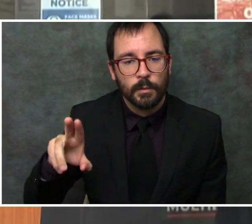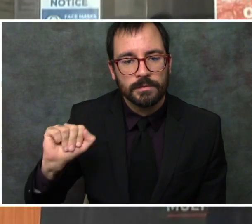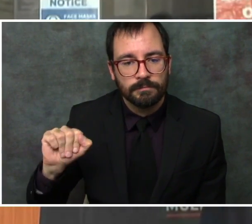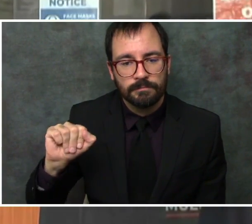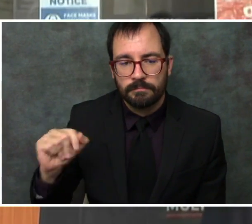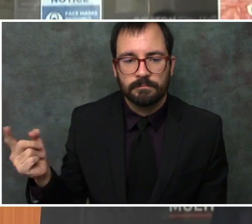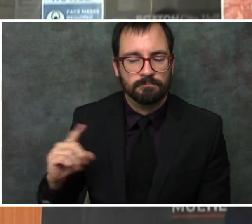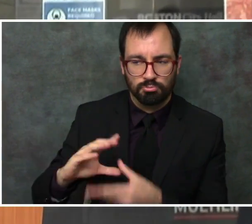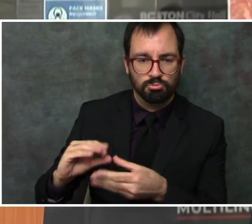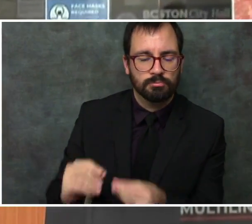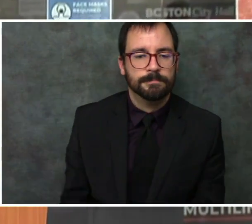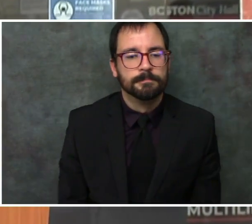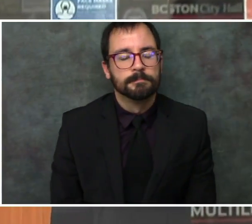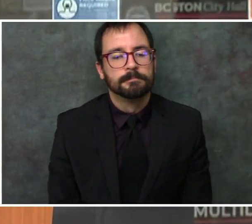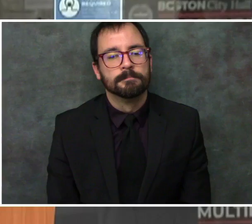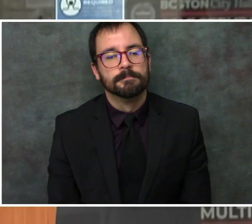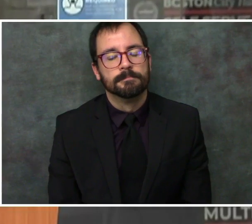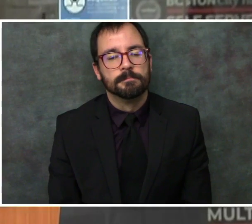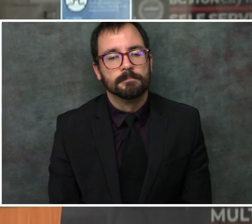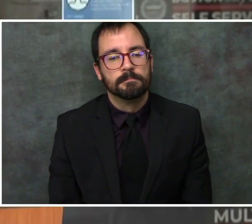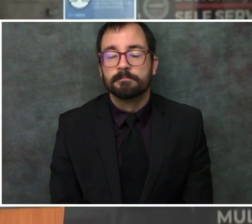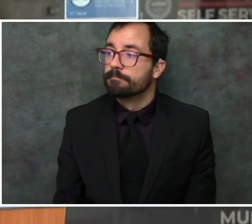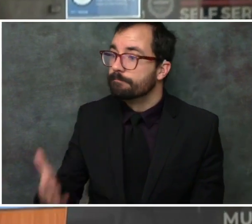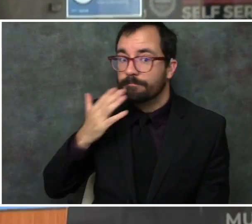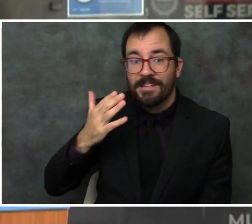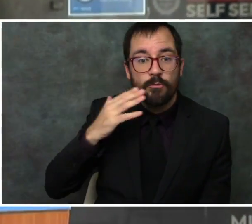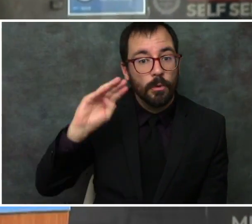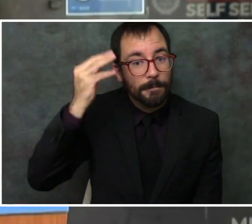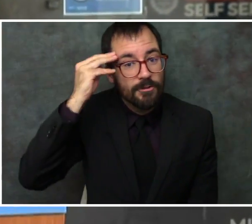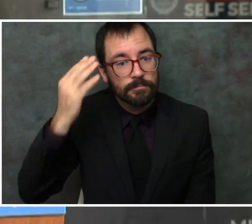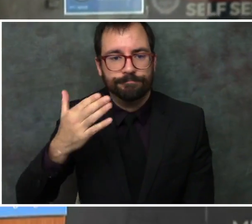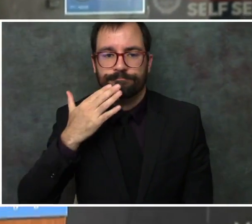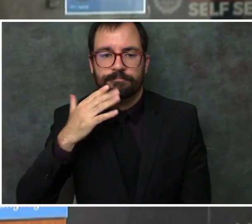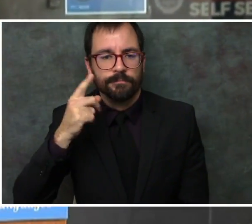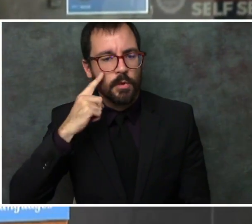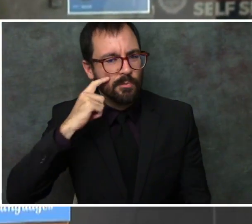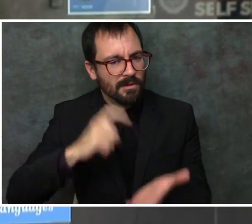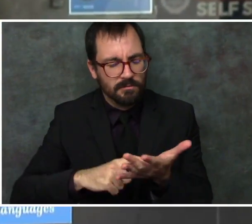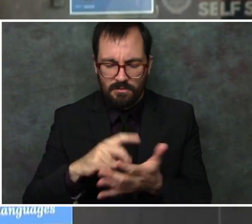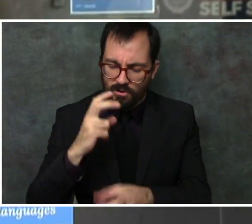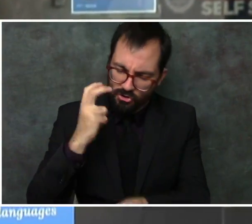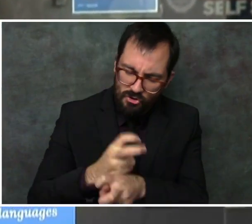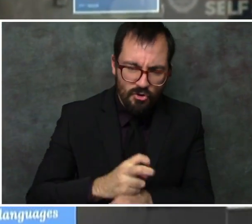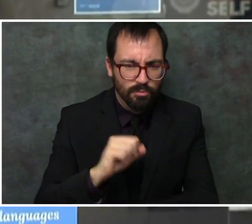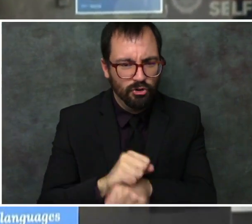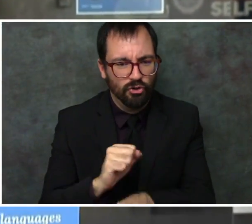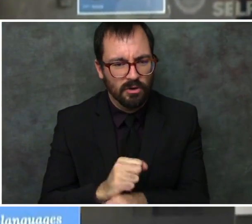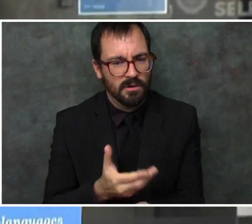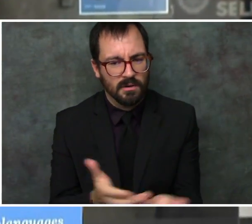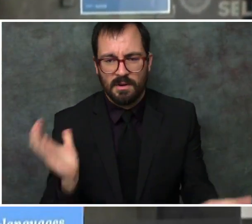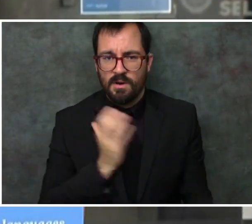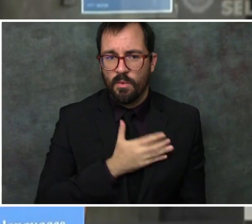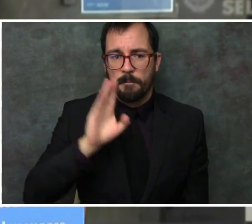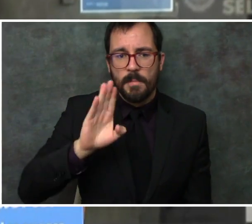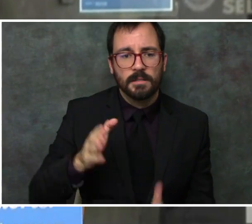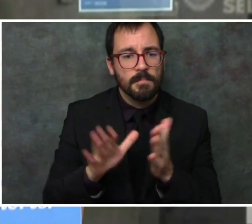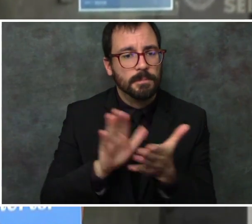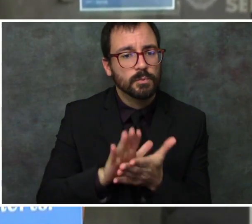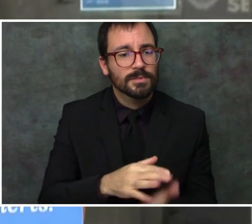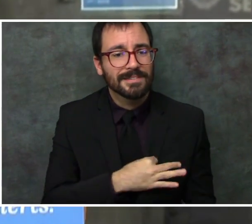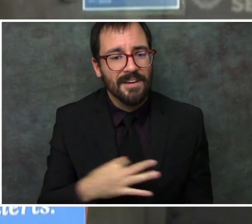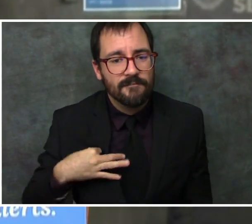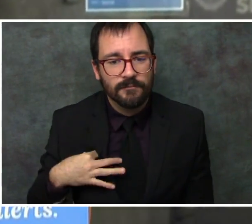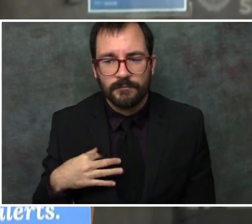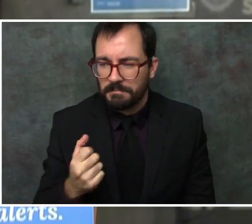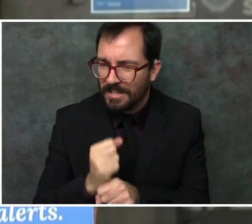Thank you, Mayor, and thank you for recognizing the incredible hard work of our BPS staff to ensure that our buildings are safe for both our students